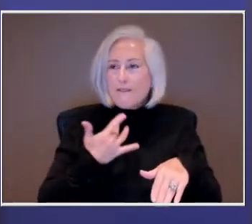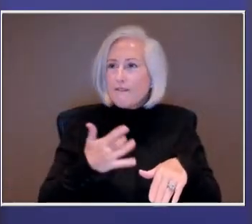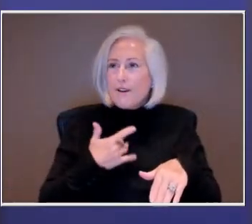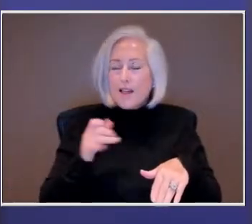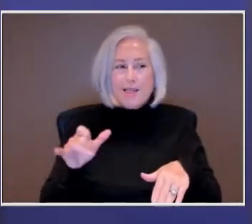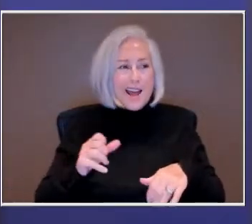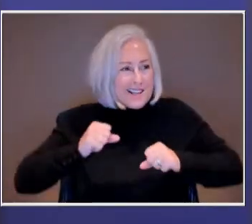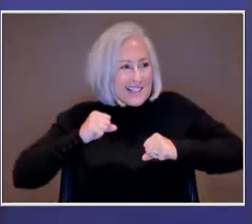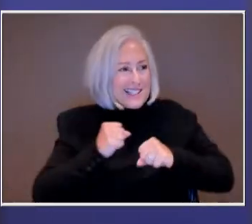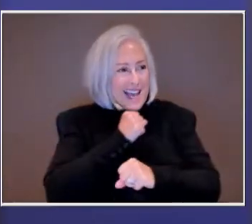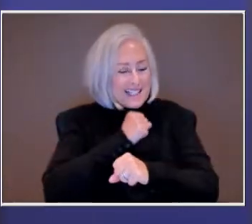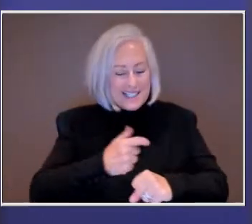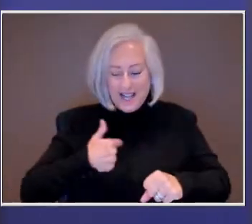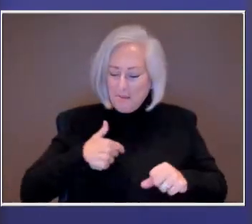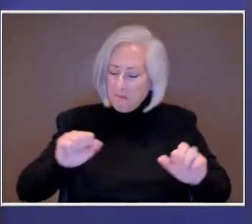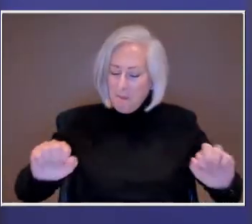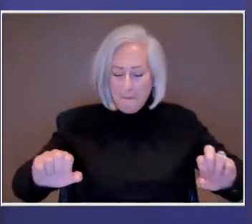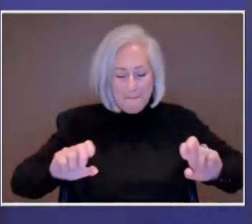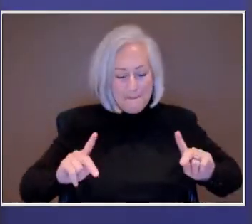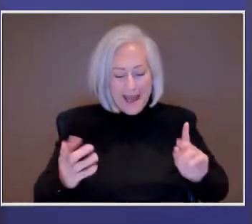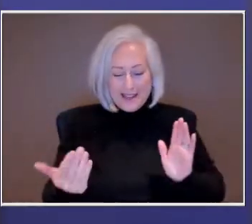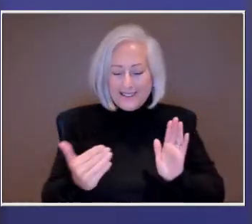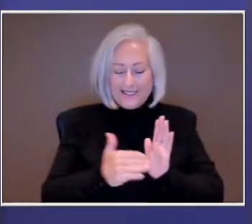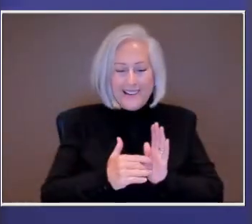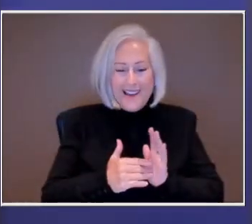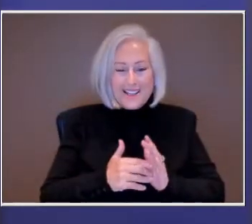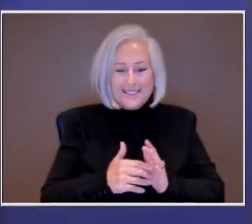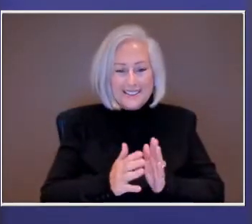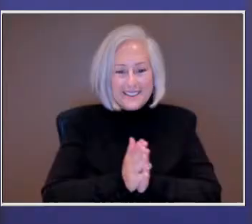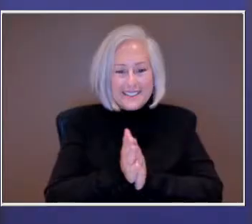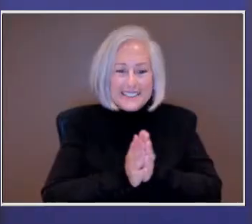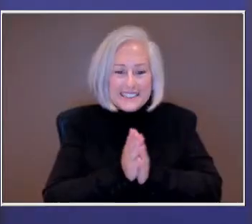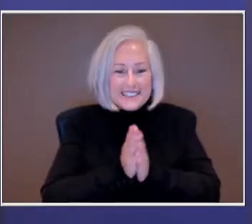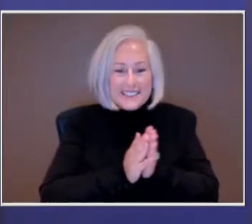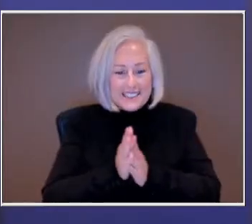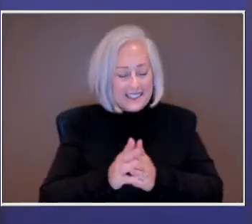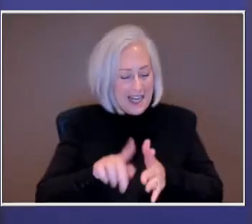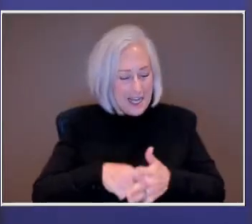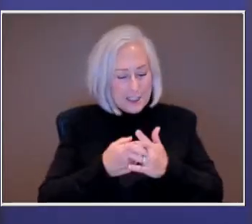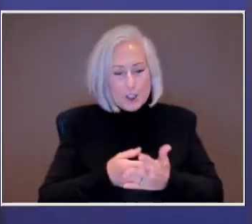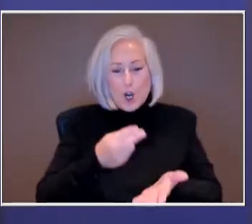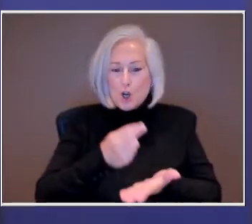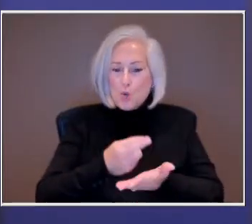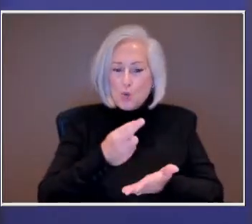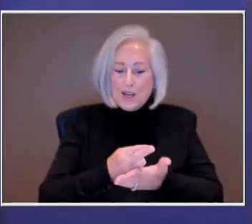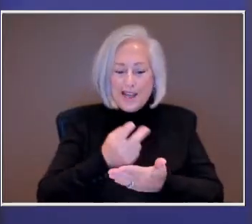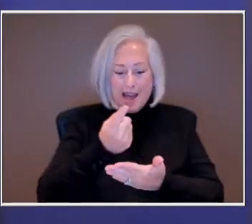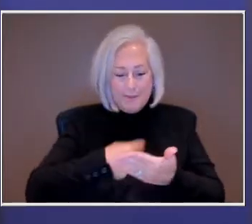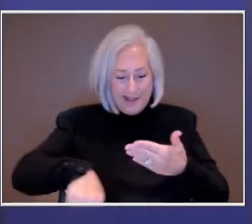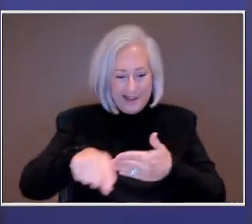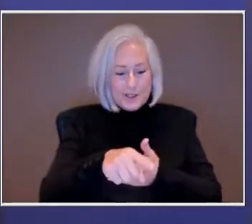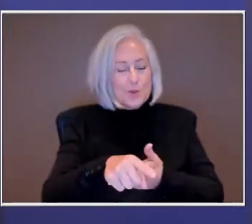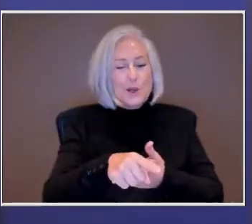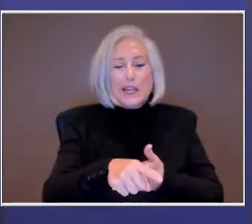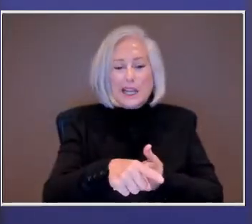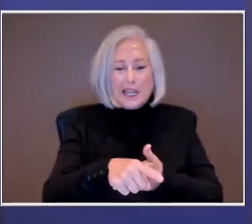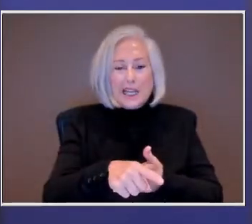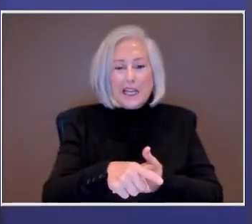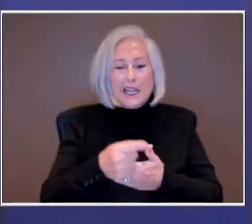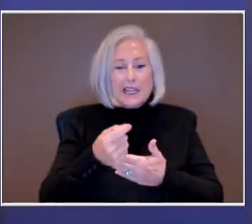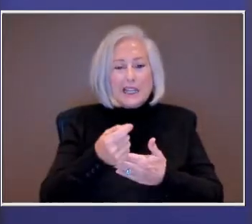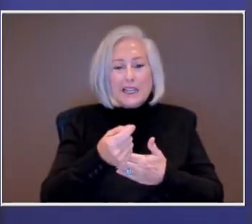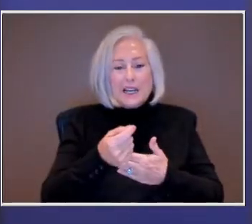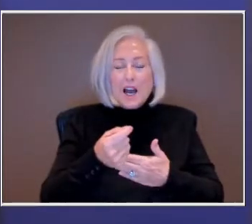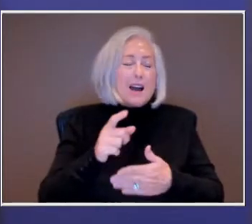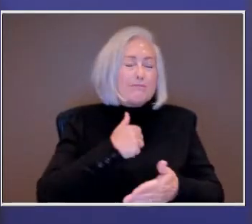days. I just took off from there, and I started cardiac rehab that following week. Wow. And I was just like, a few weeks later, I'm sorry, and